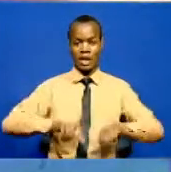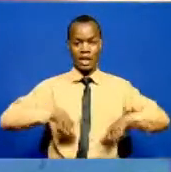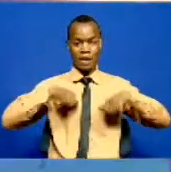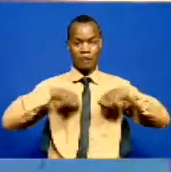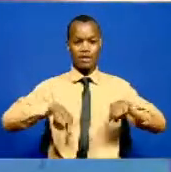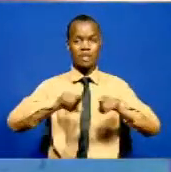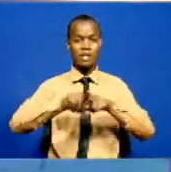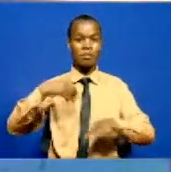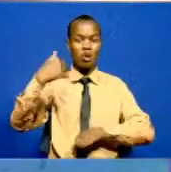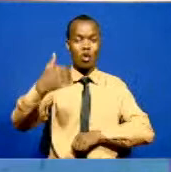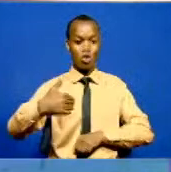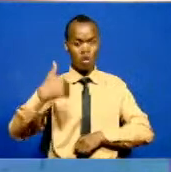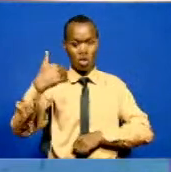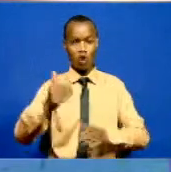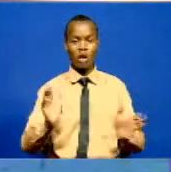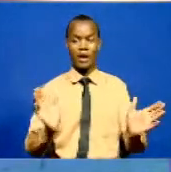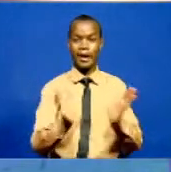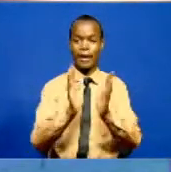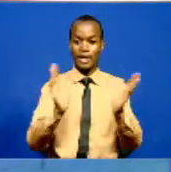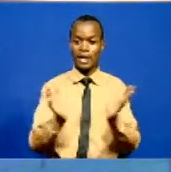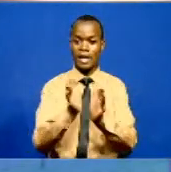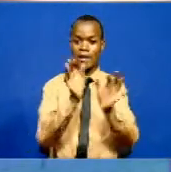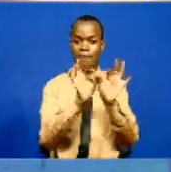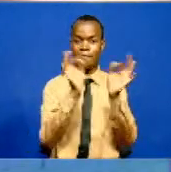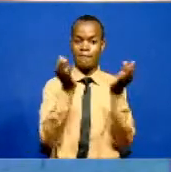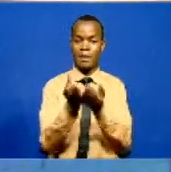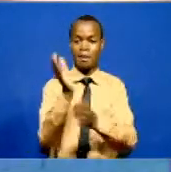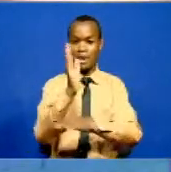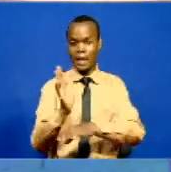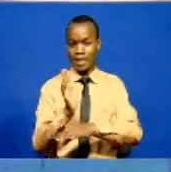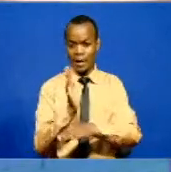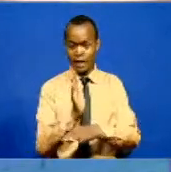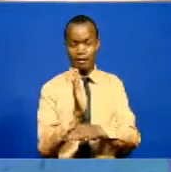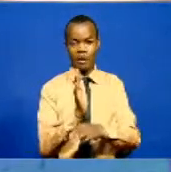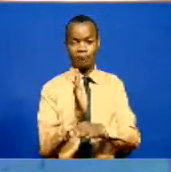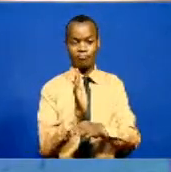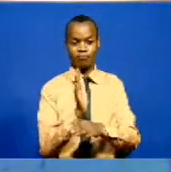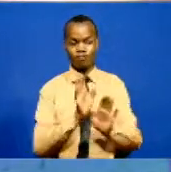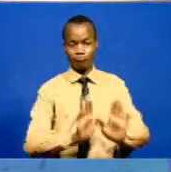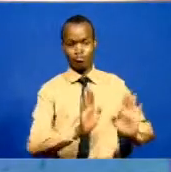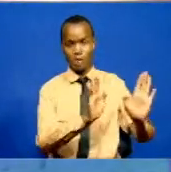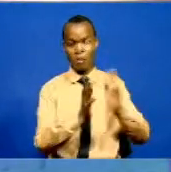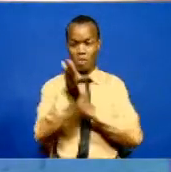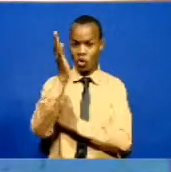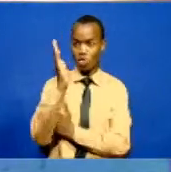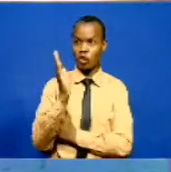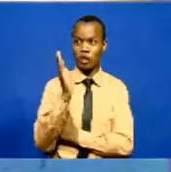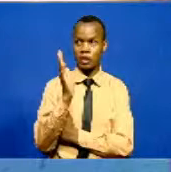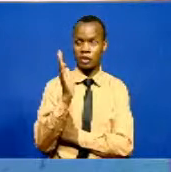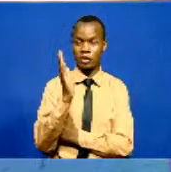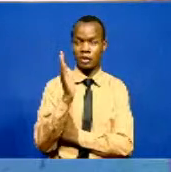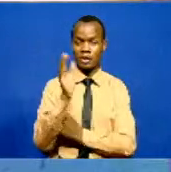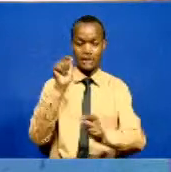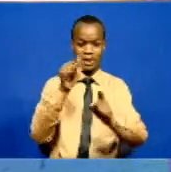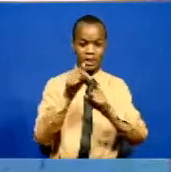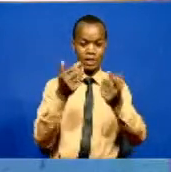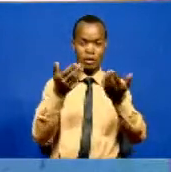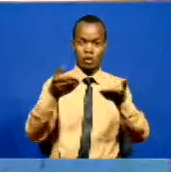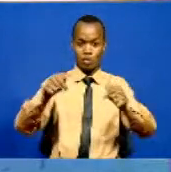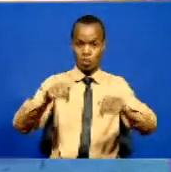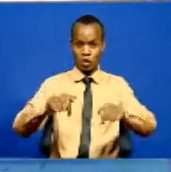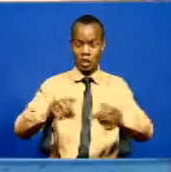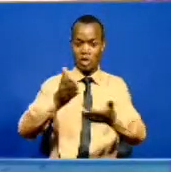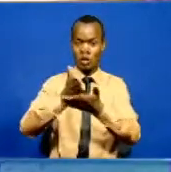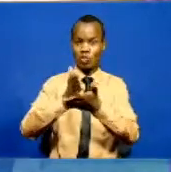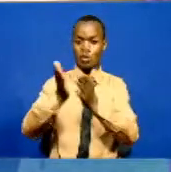always encouraging his family not to divorce God from their day-to-day lives. He loved